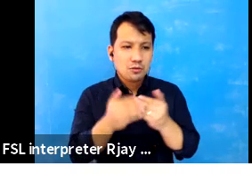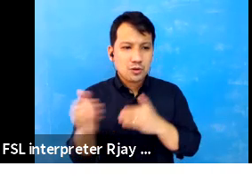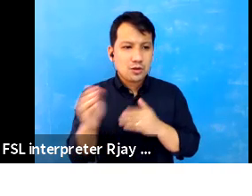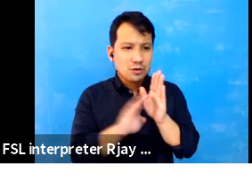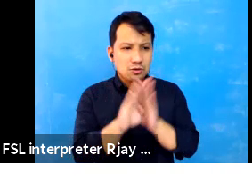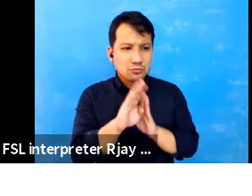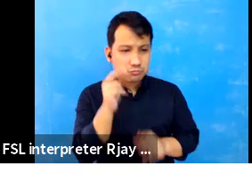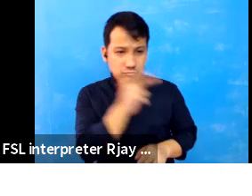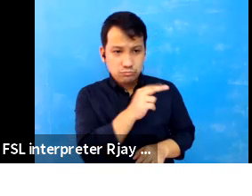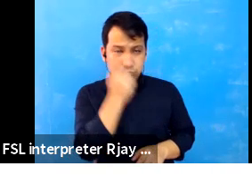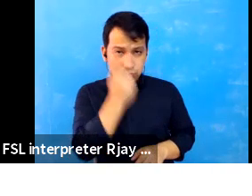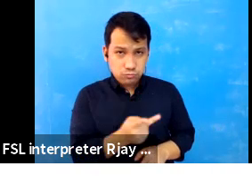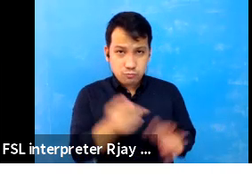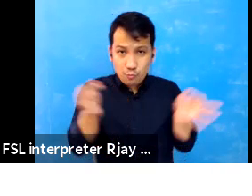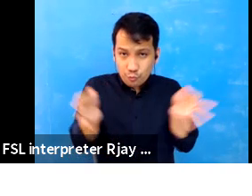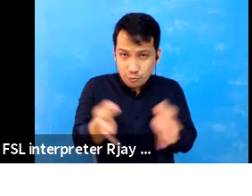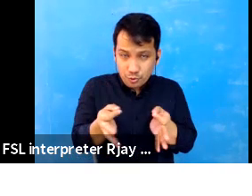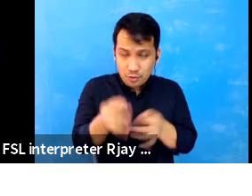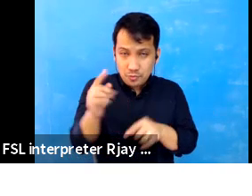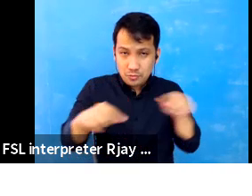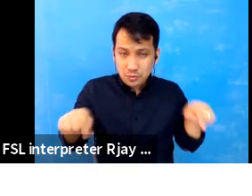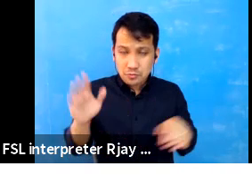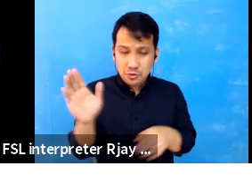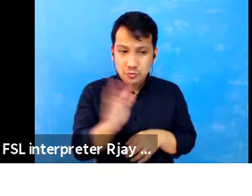the stunting prevalence of